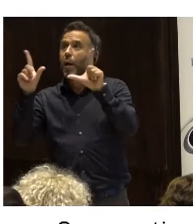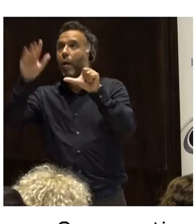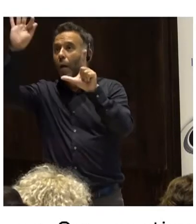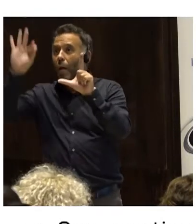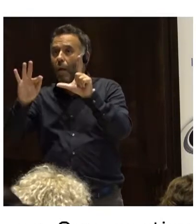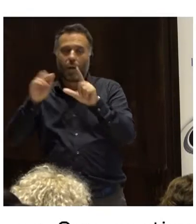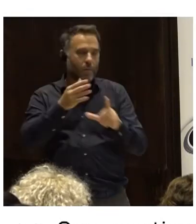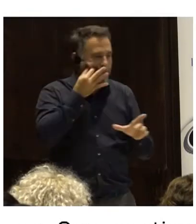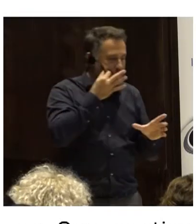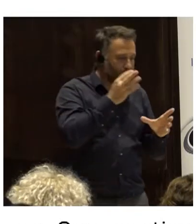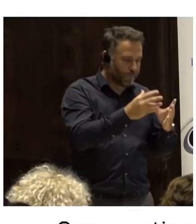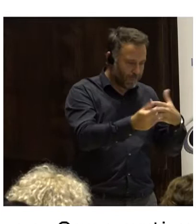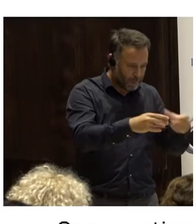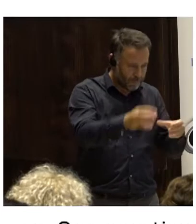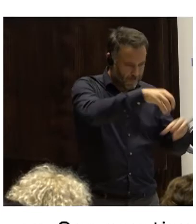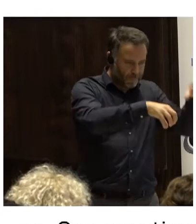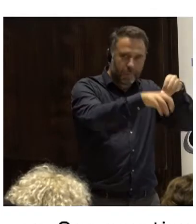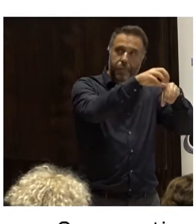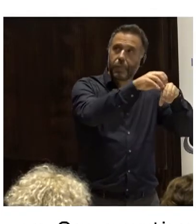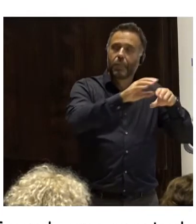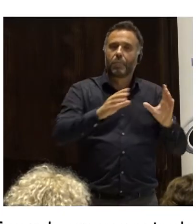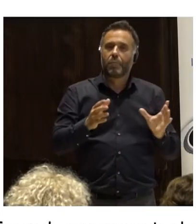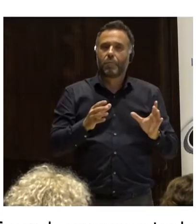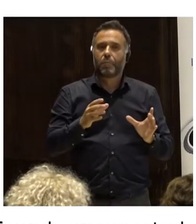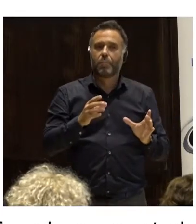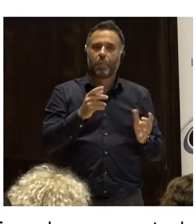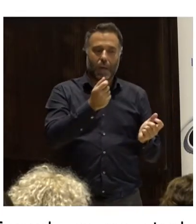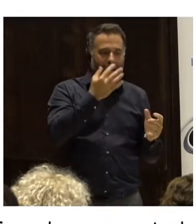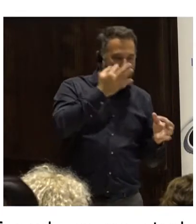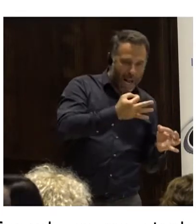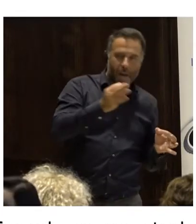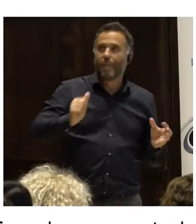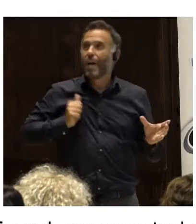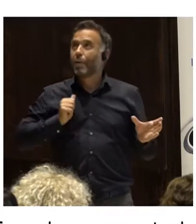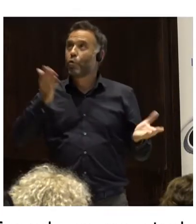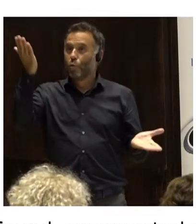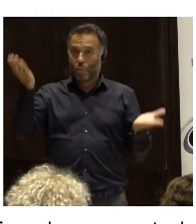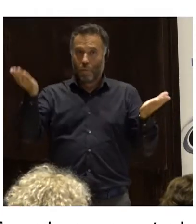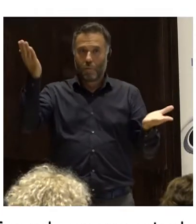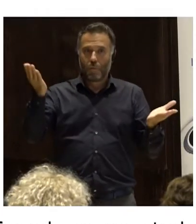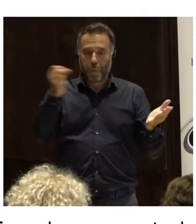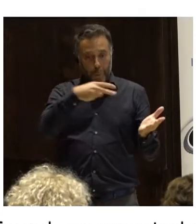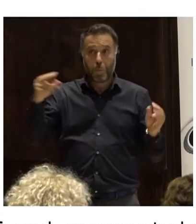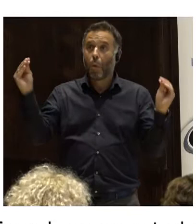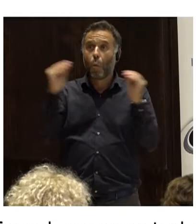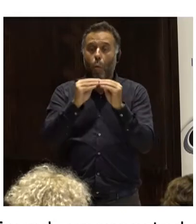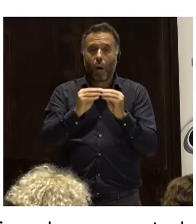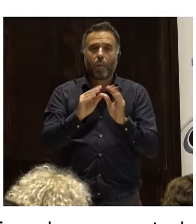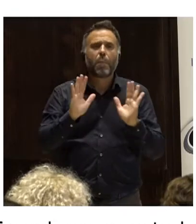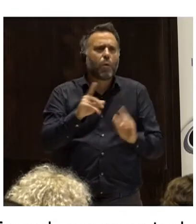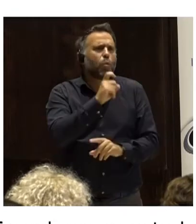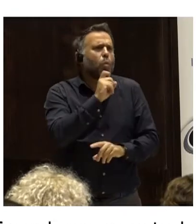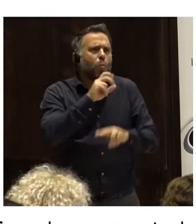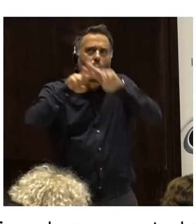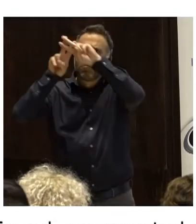as the real thing. How could we test until which point they are as effective?